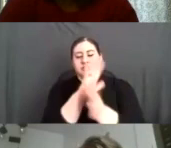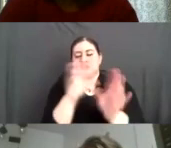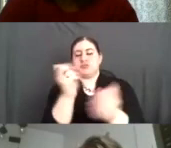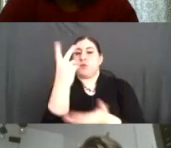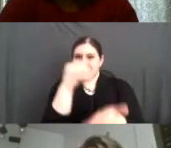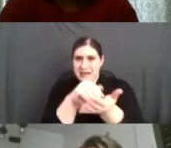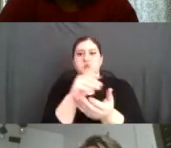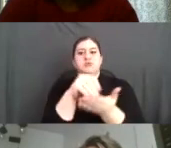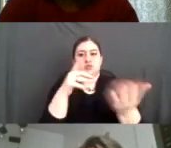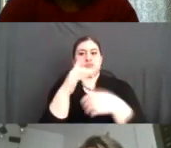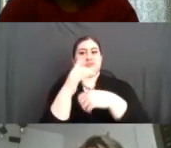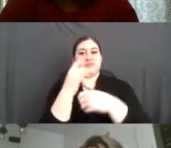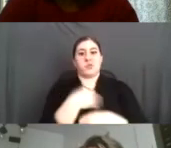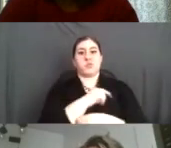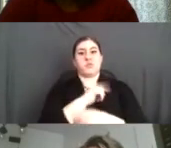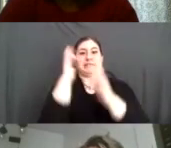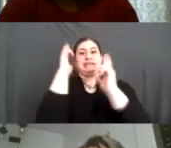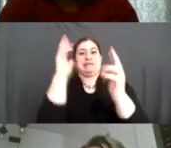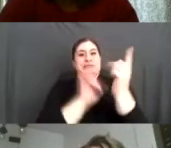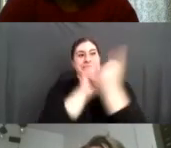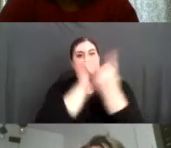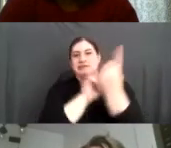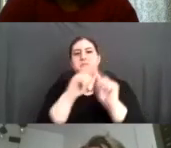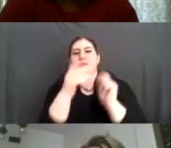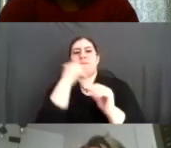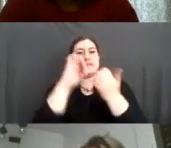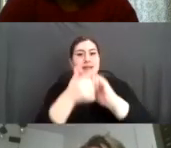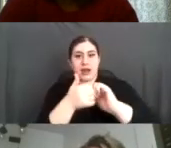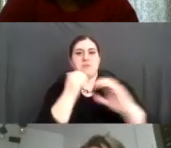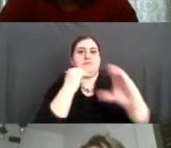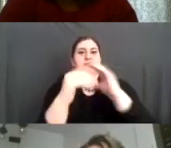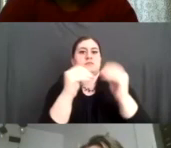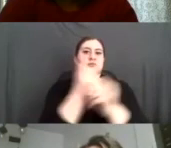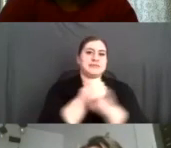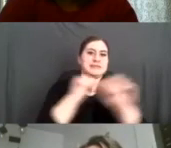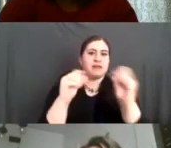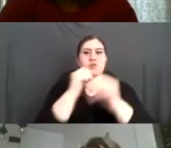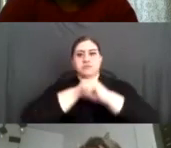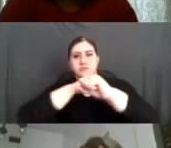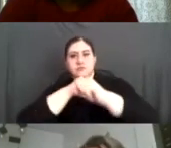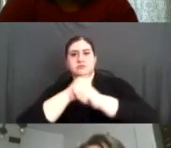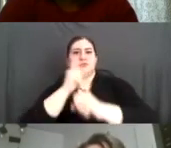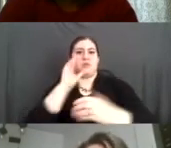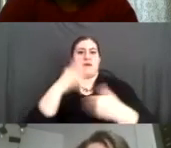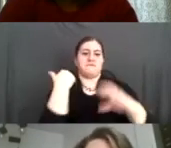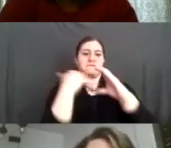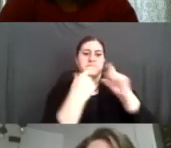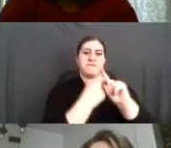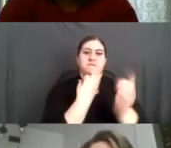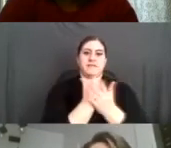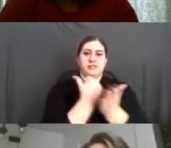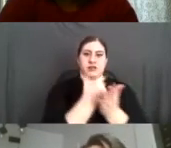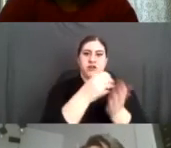one-on-one contact with them, the best way we can reach you guys is through your email. It's the safest and most secure way. You'll get an email from the financial aid office